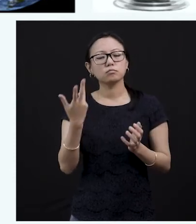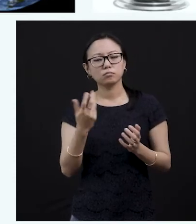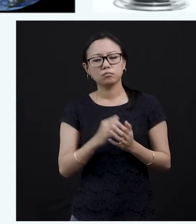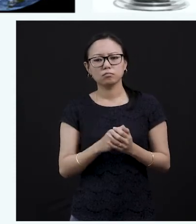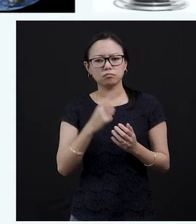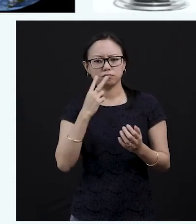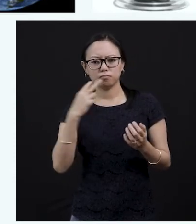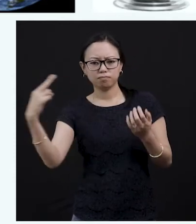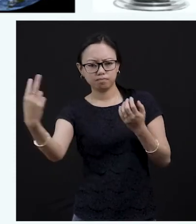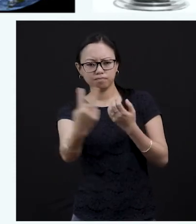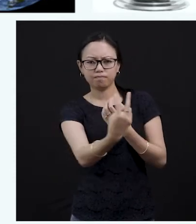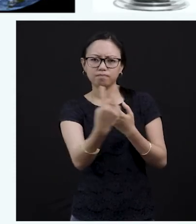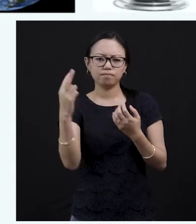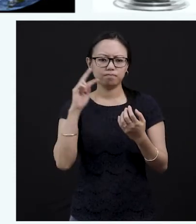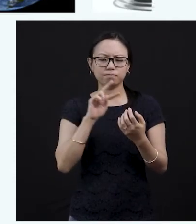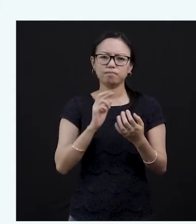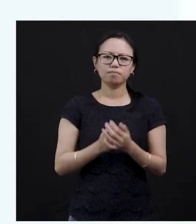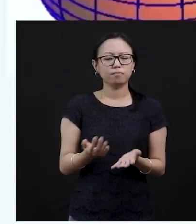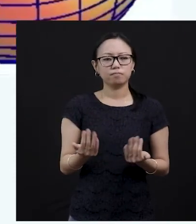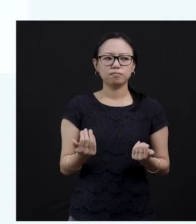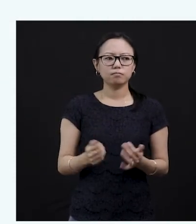out, right? So we need a globe, okay?